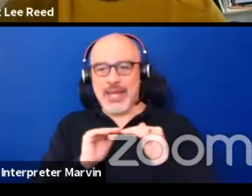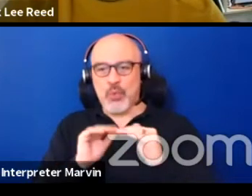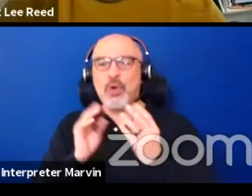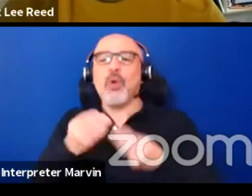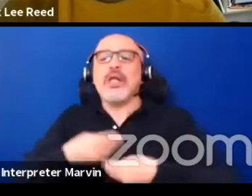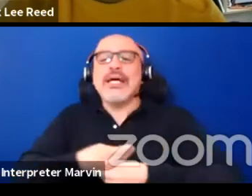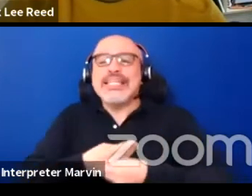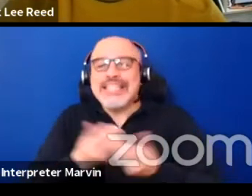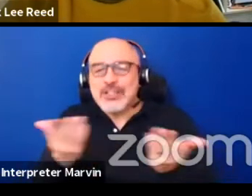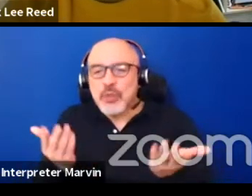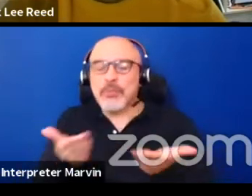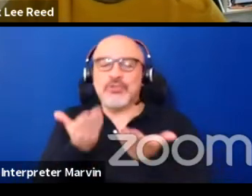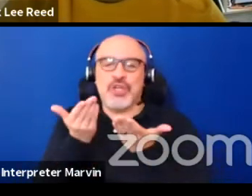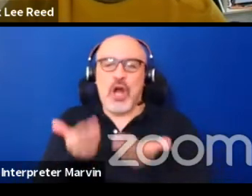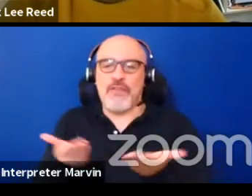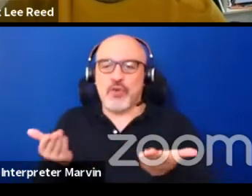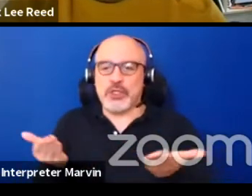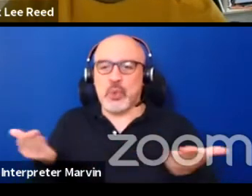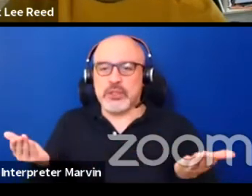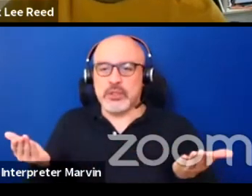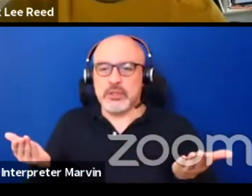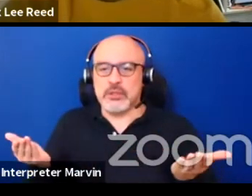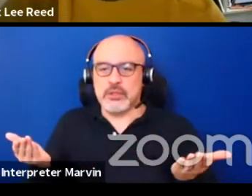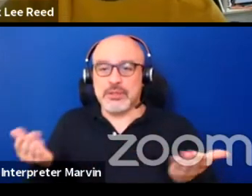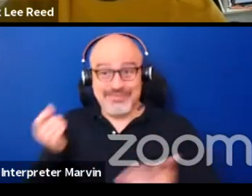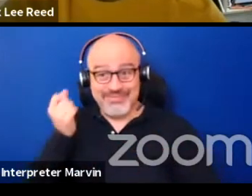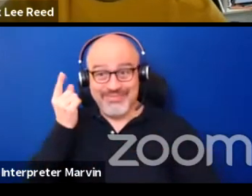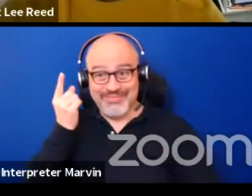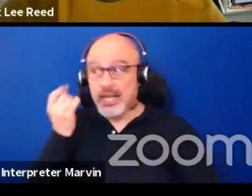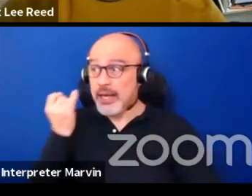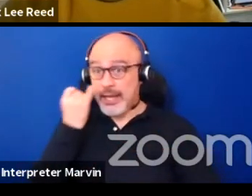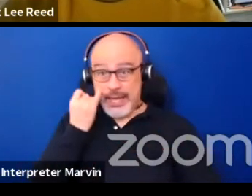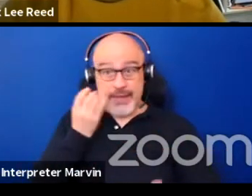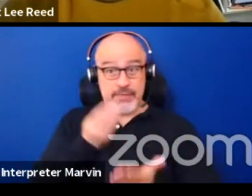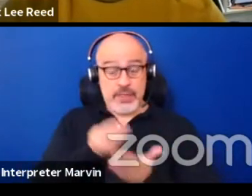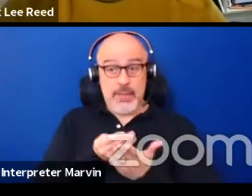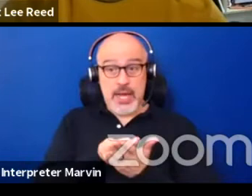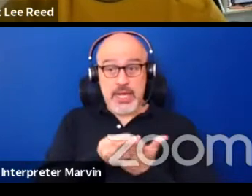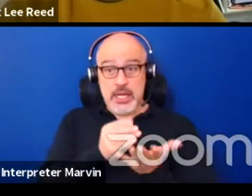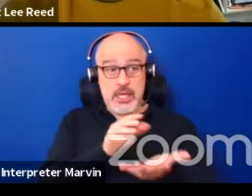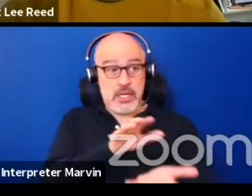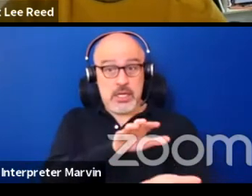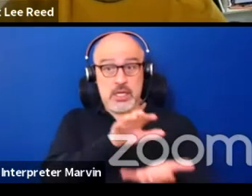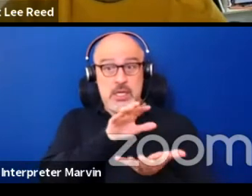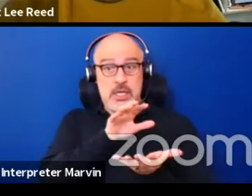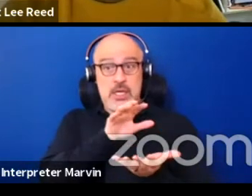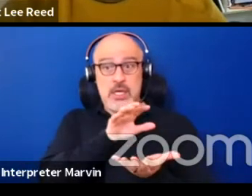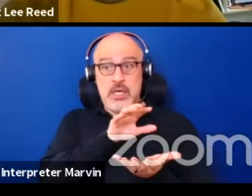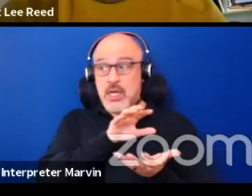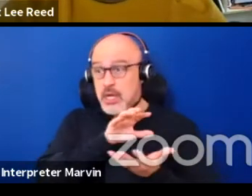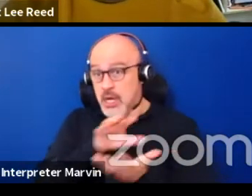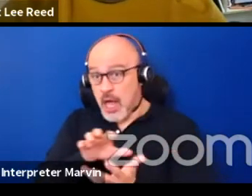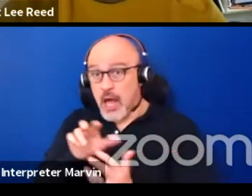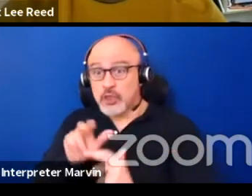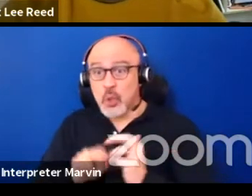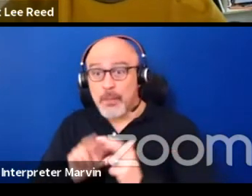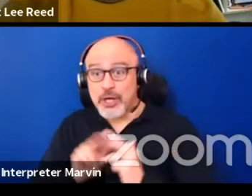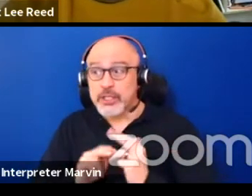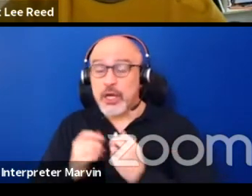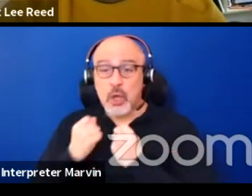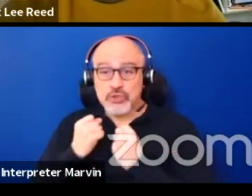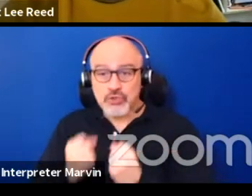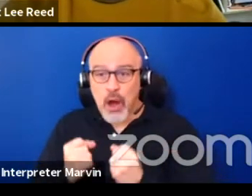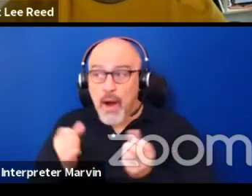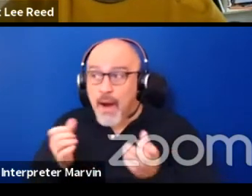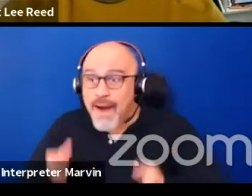resources. So that if we have the money to build the thing strong and high, it'll be built